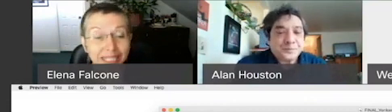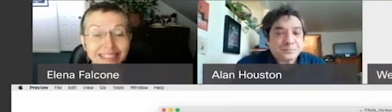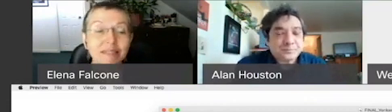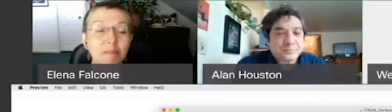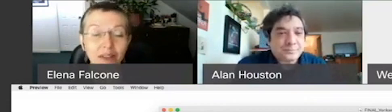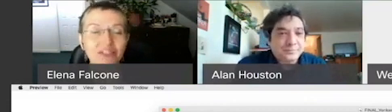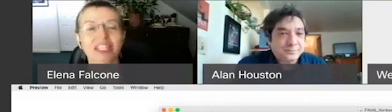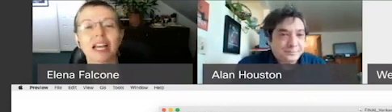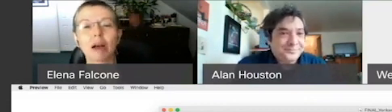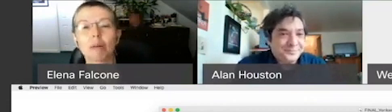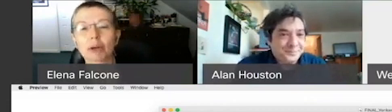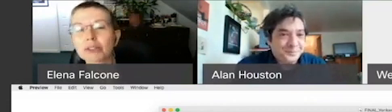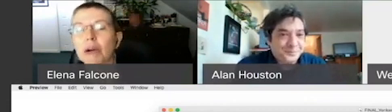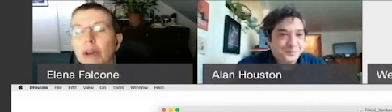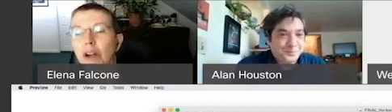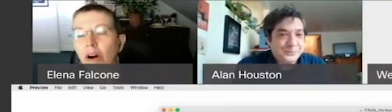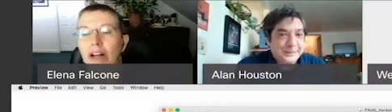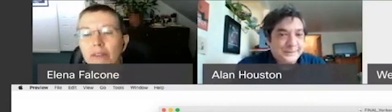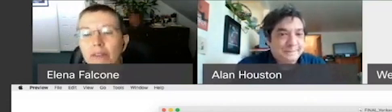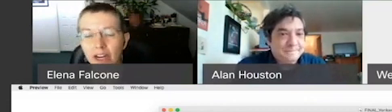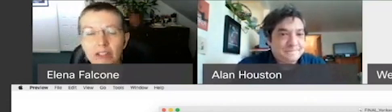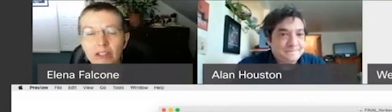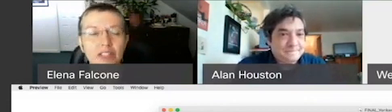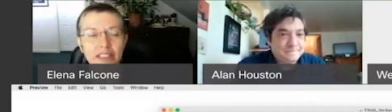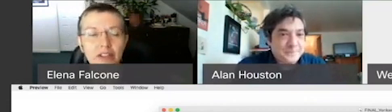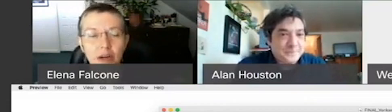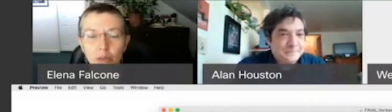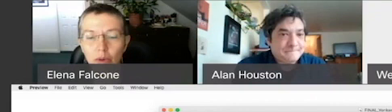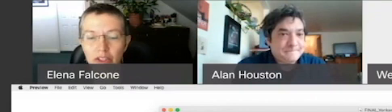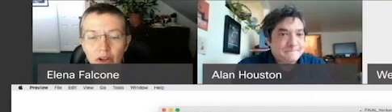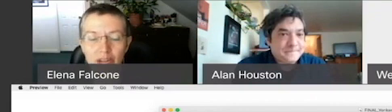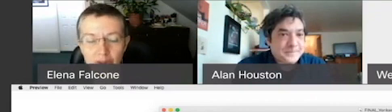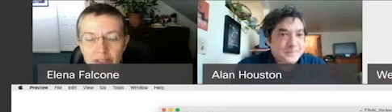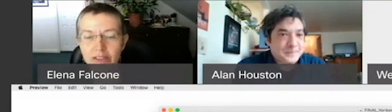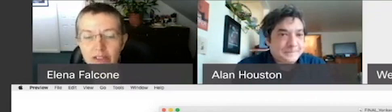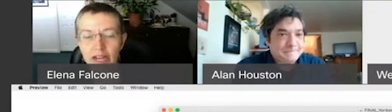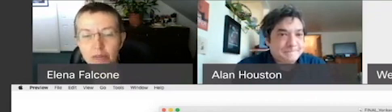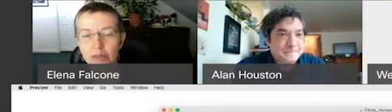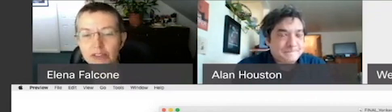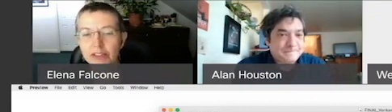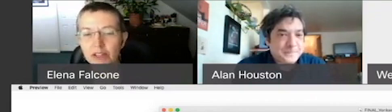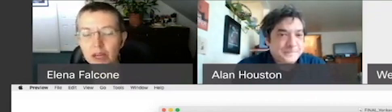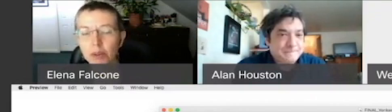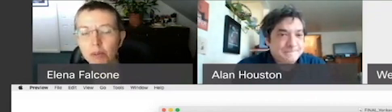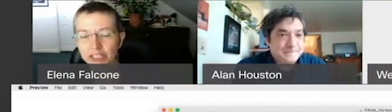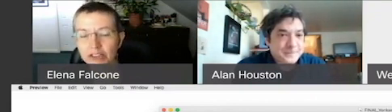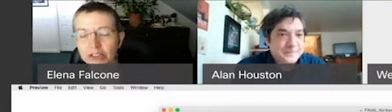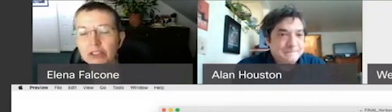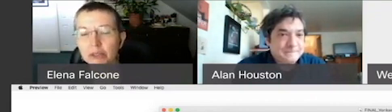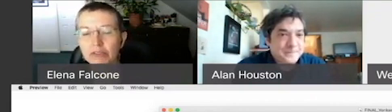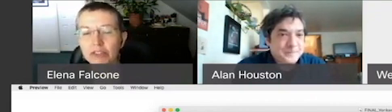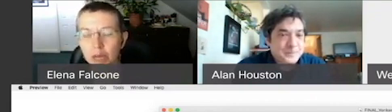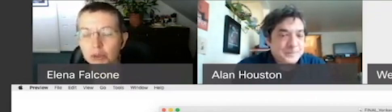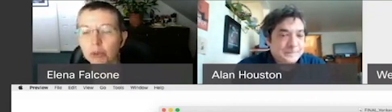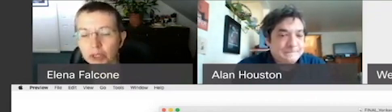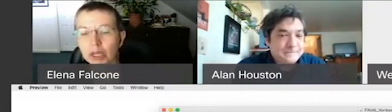months. But also I want to call out that Yonkers is a library that's has a couple of branches and is doing phenomenal work,